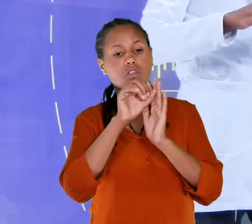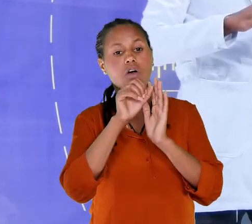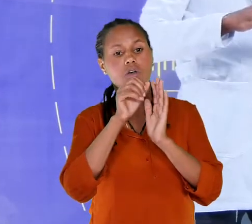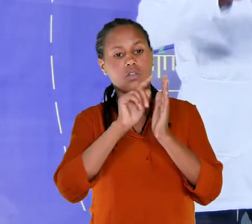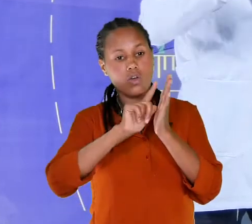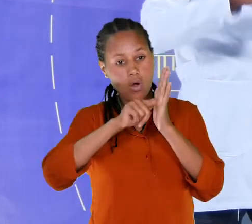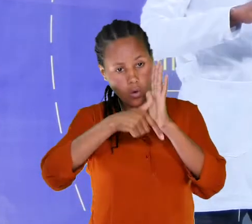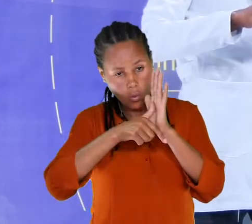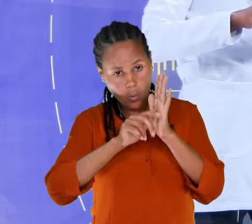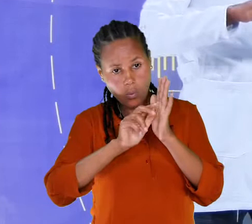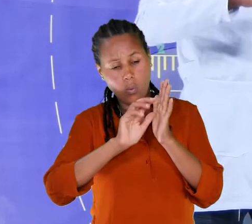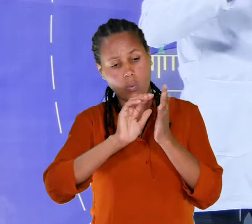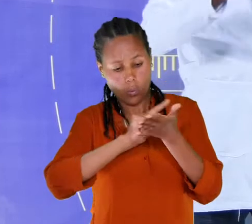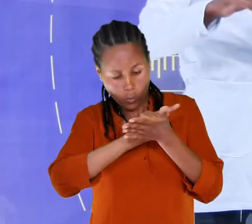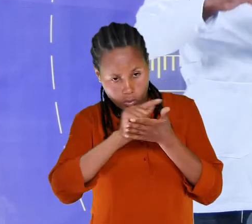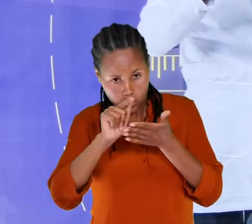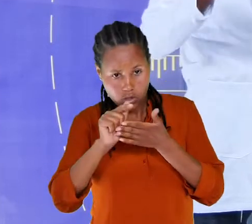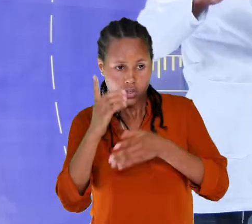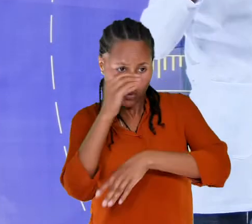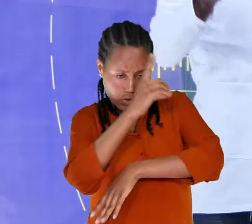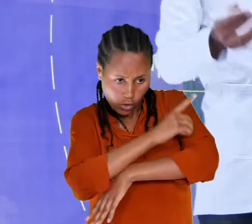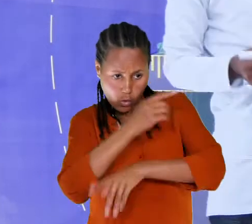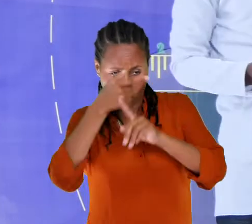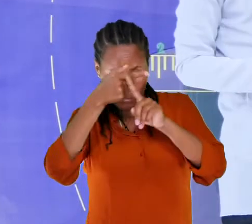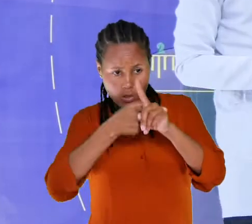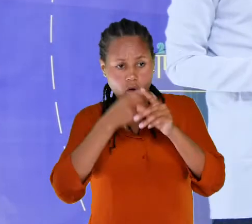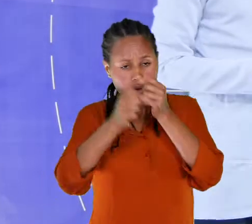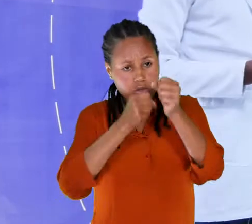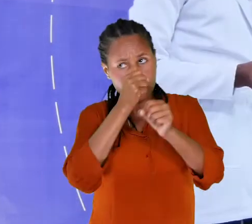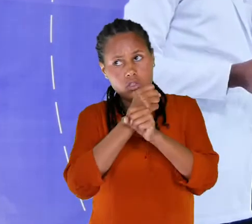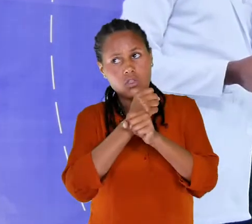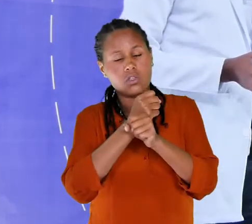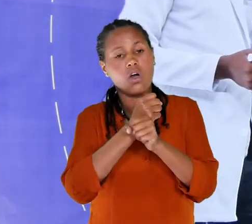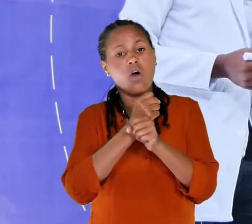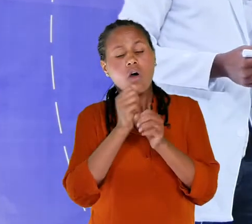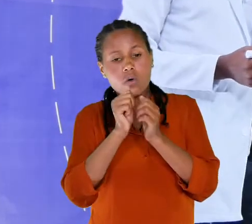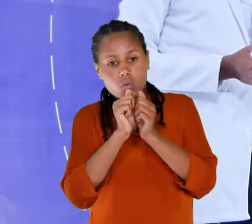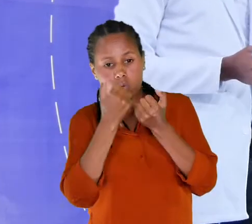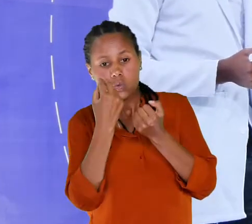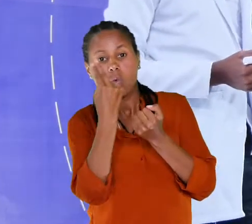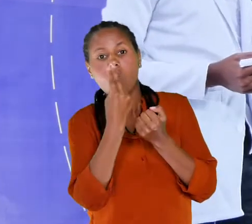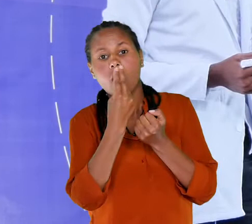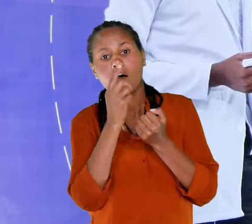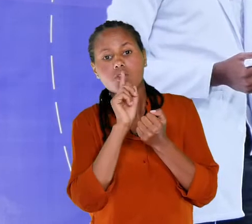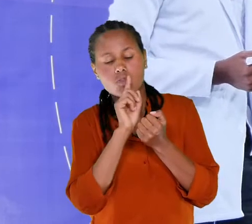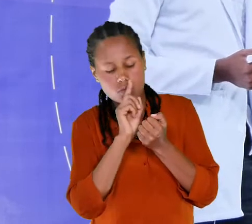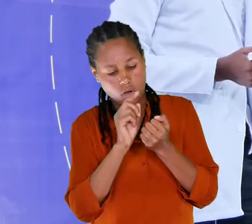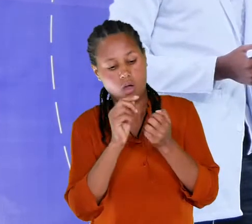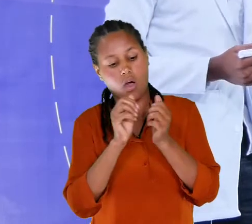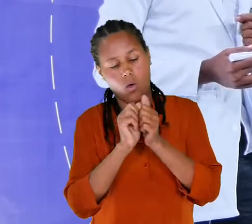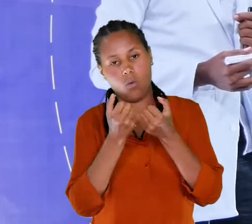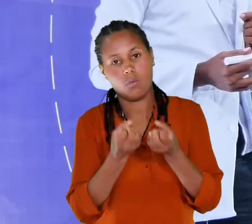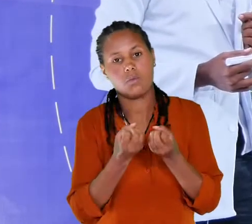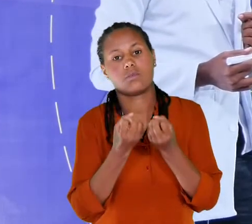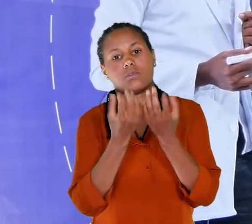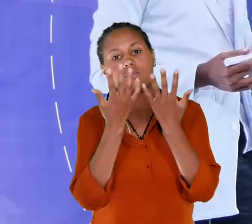or hours, or weeks in a day, in a month, in a year, you can ask using how many or so. Ali and Jeff